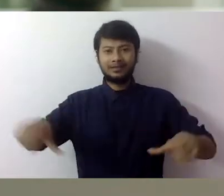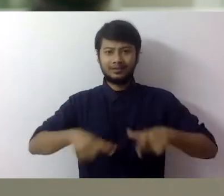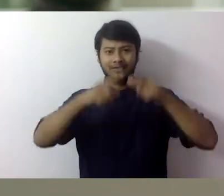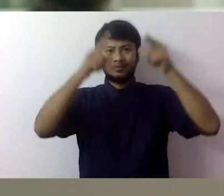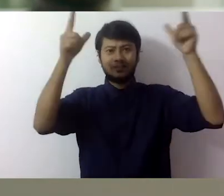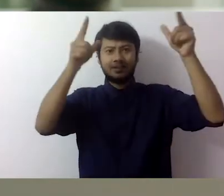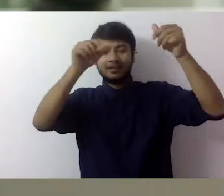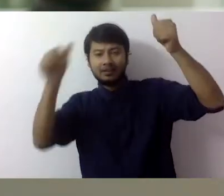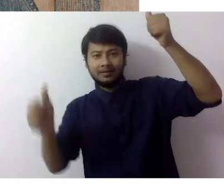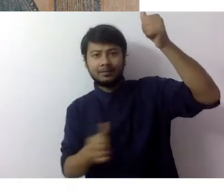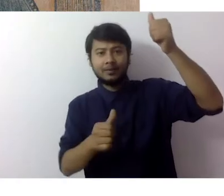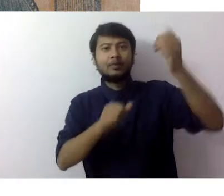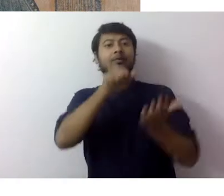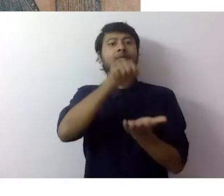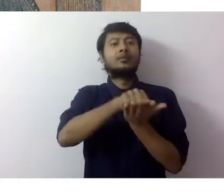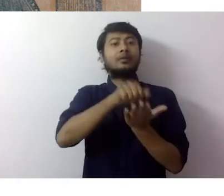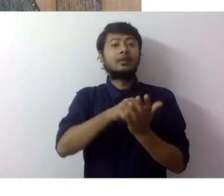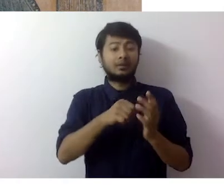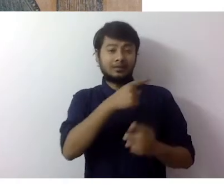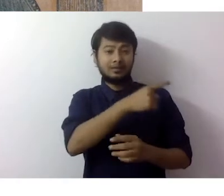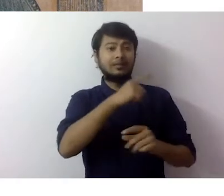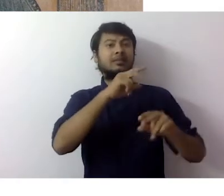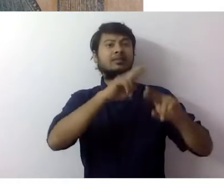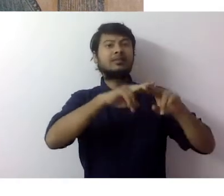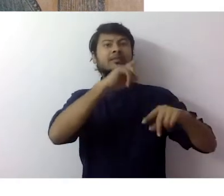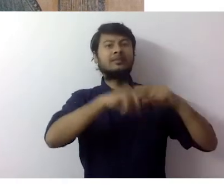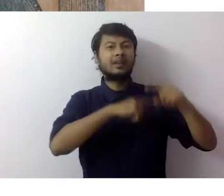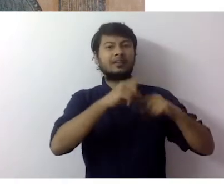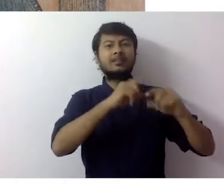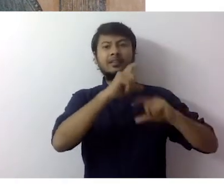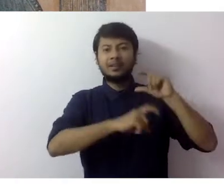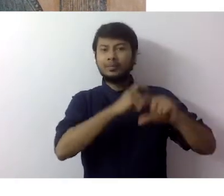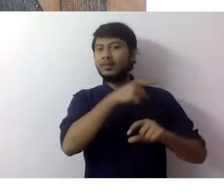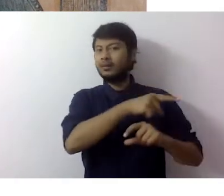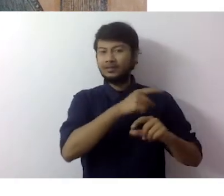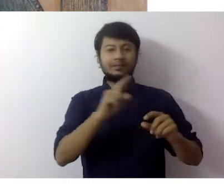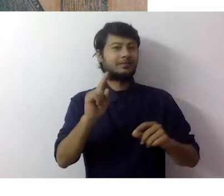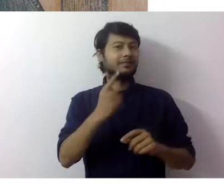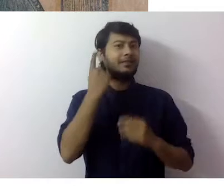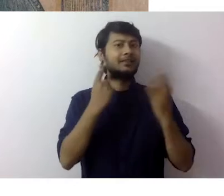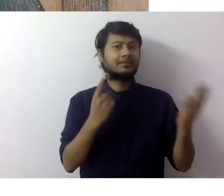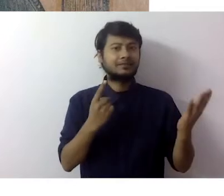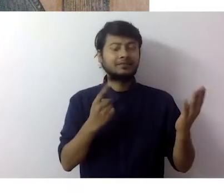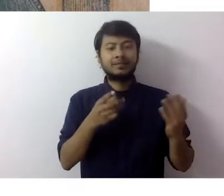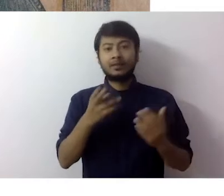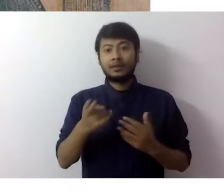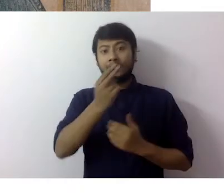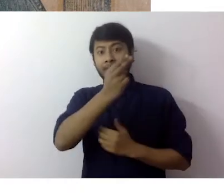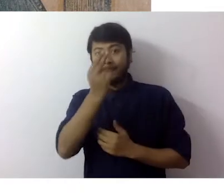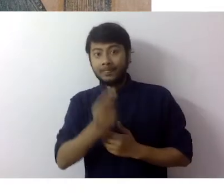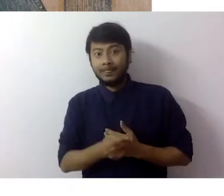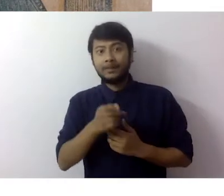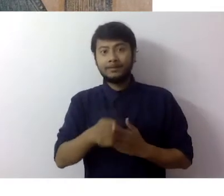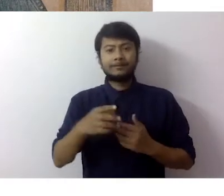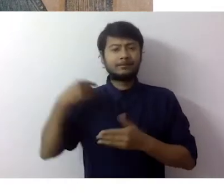are believed to have set shop. In this image, we see the adaptation of a timeless icon, one that has been used and reused in traditions